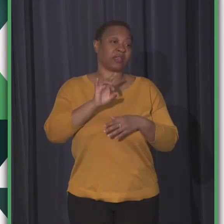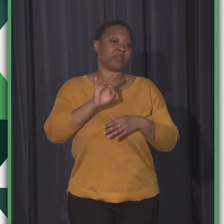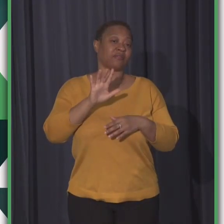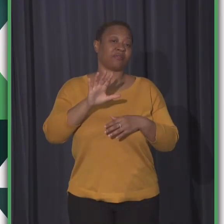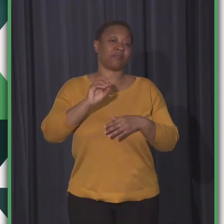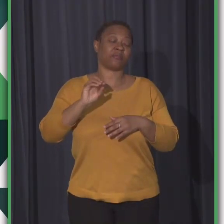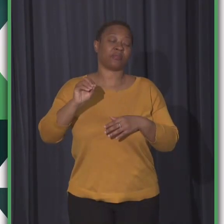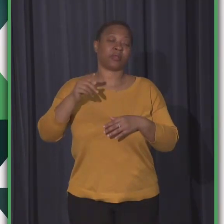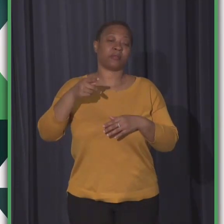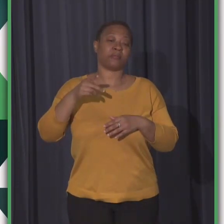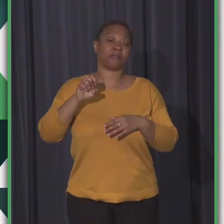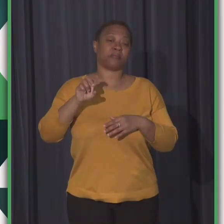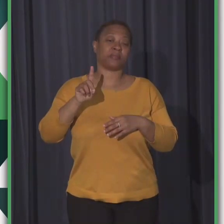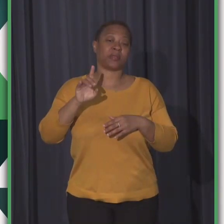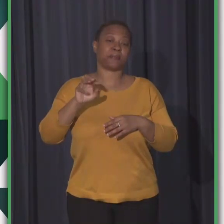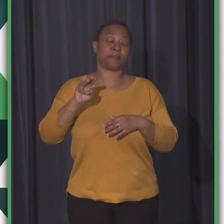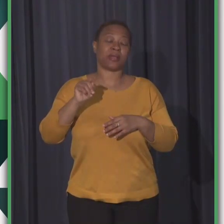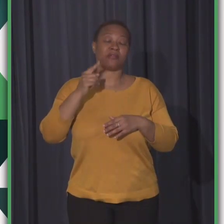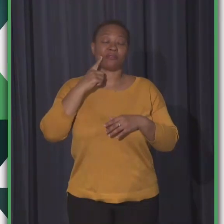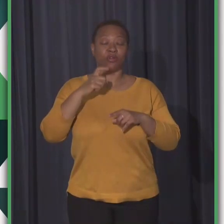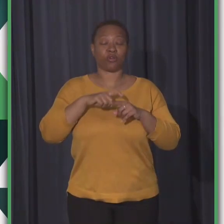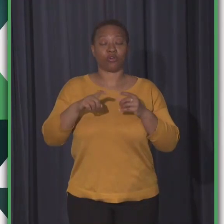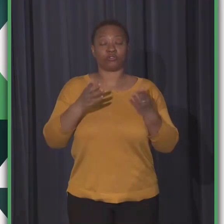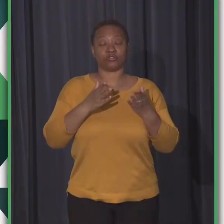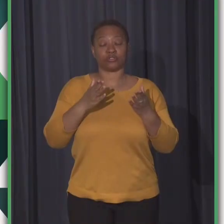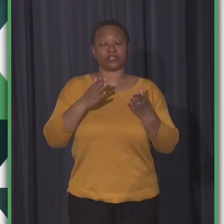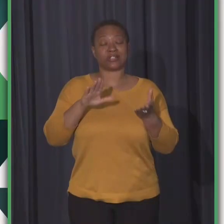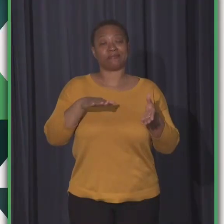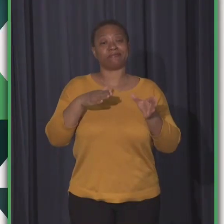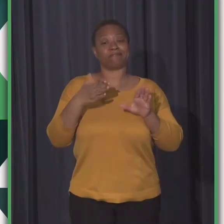of Piedmont on a call for service of a fatal shooting.